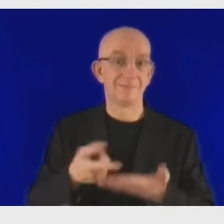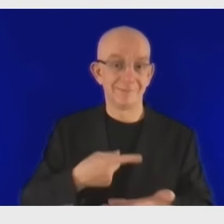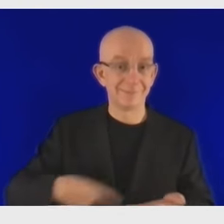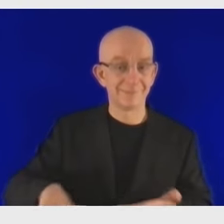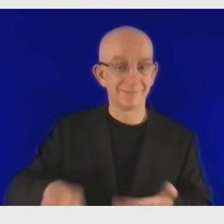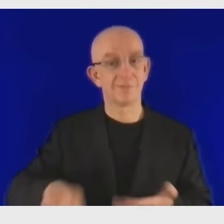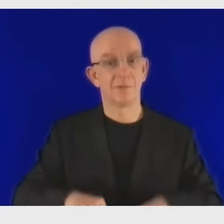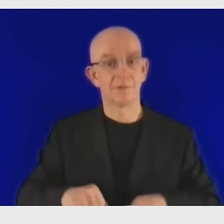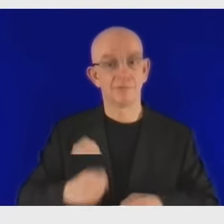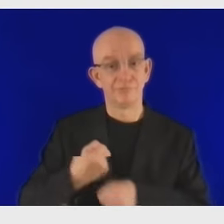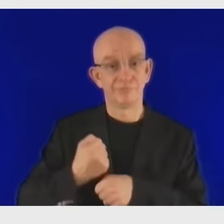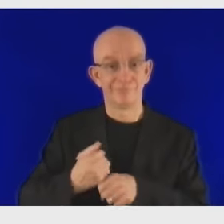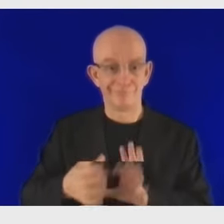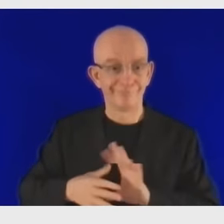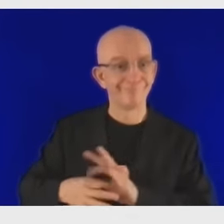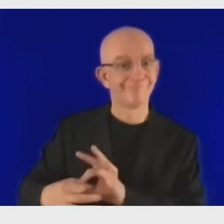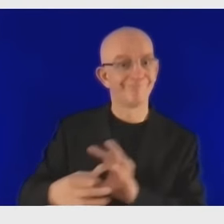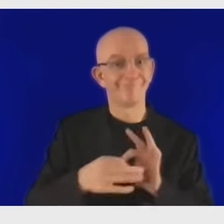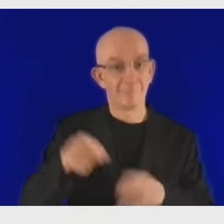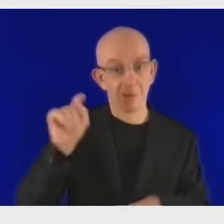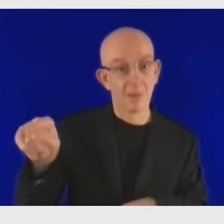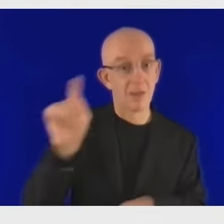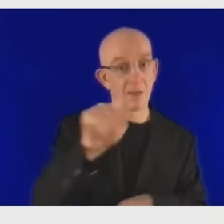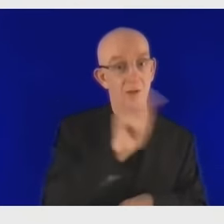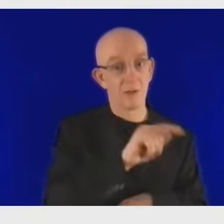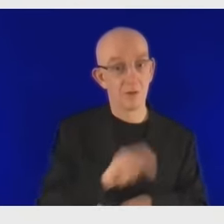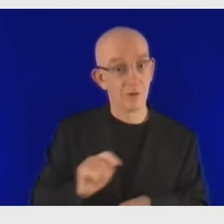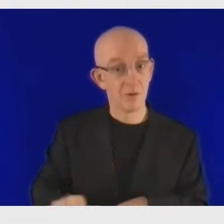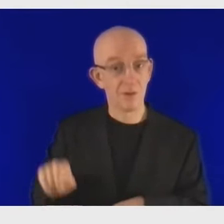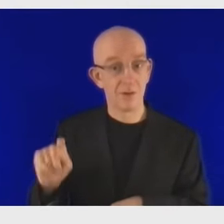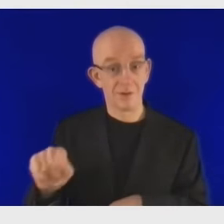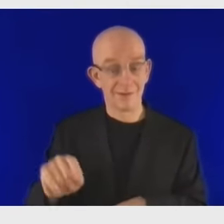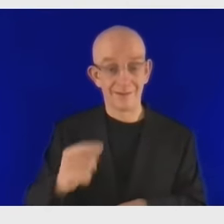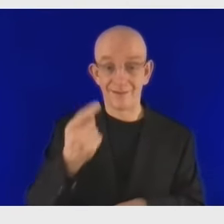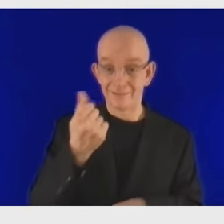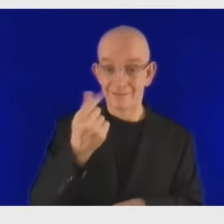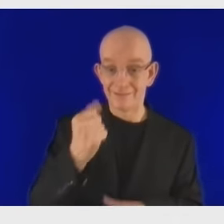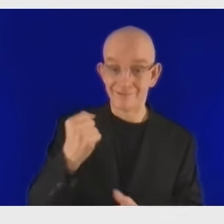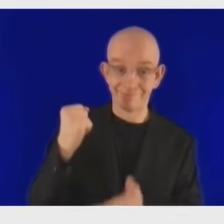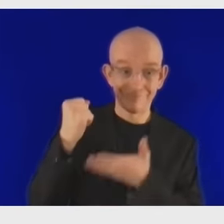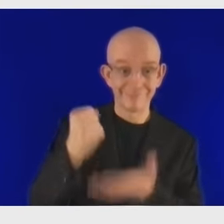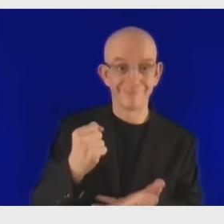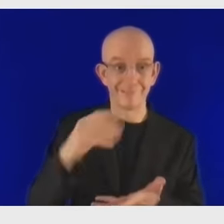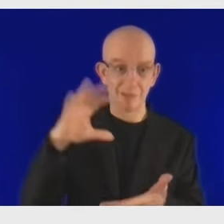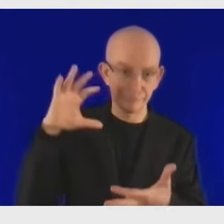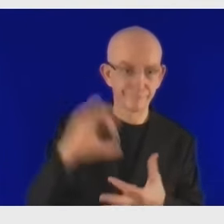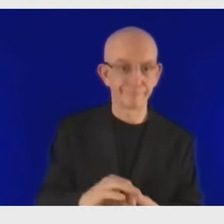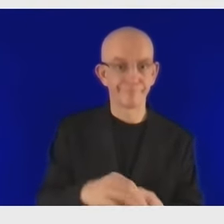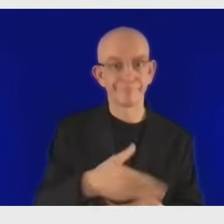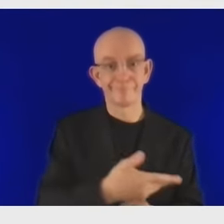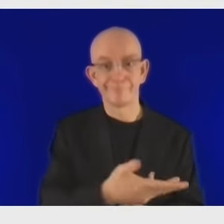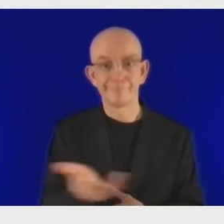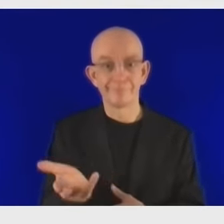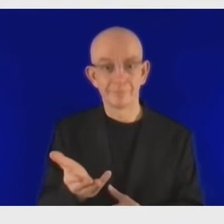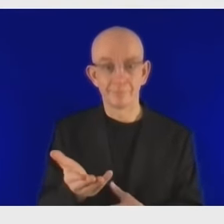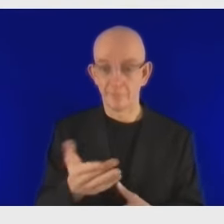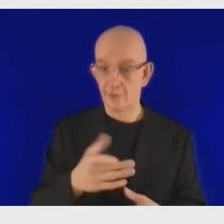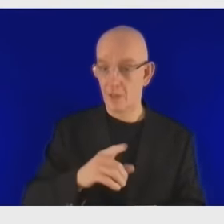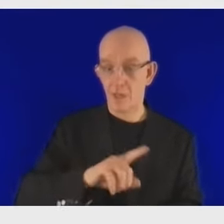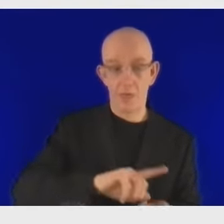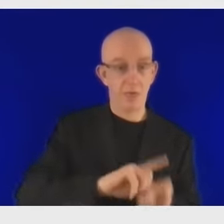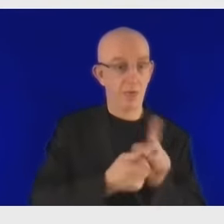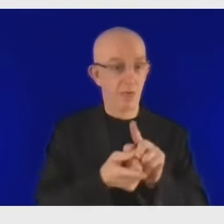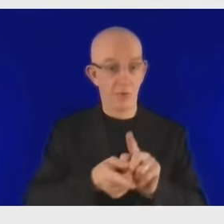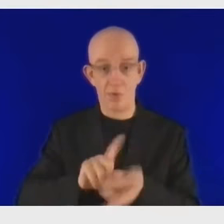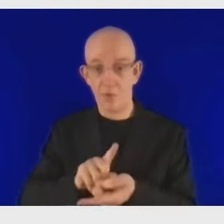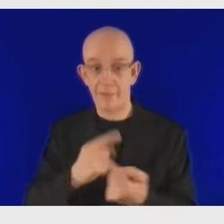both the private and public sectors. Most of the funding will come from foreign bodies whose underlying